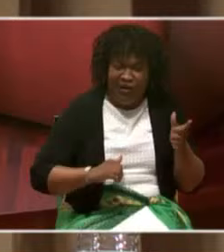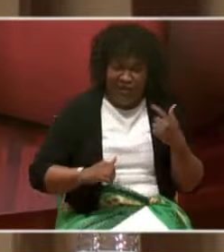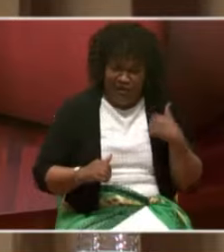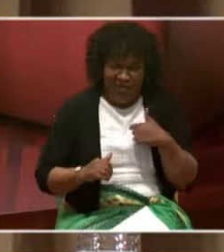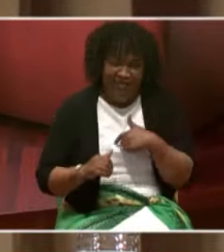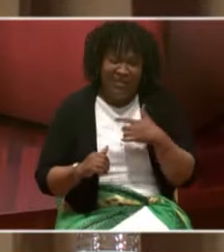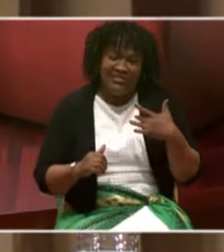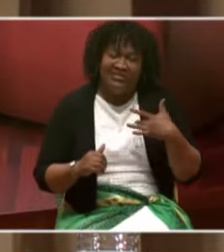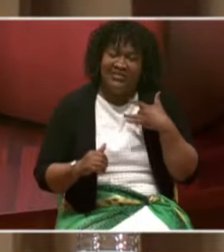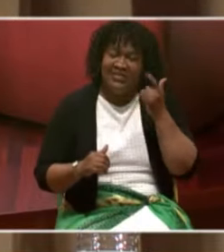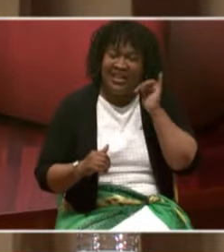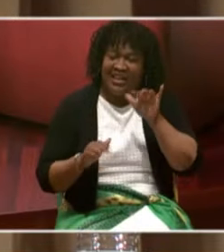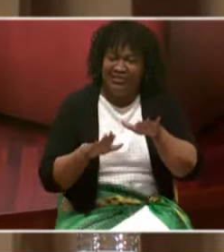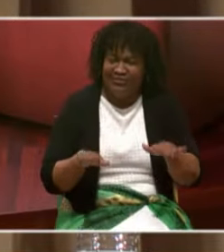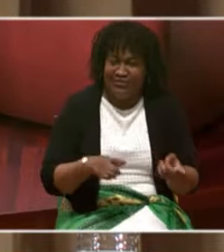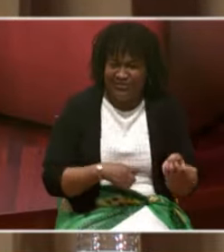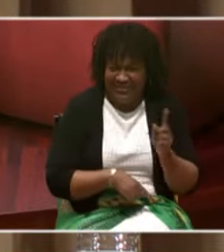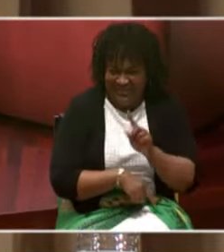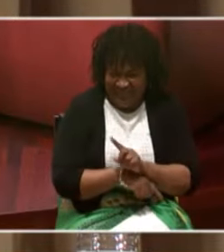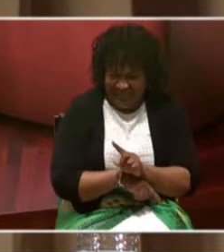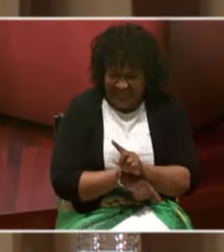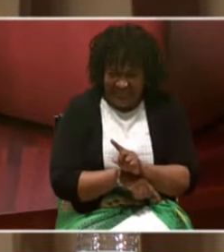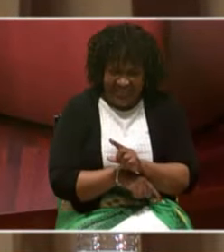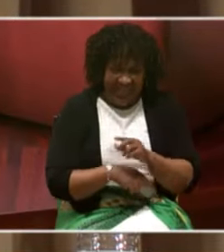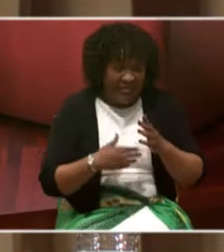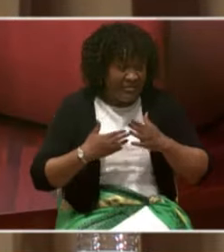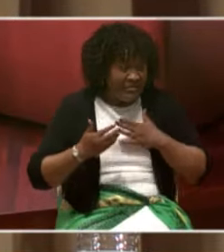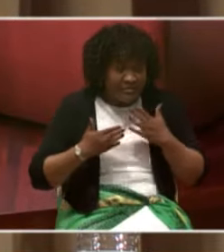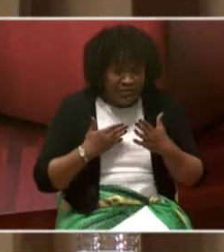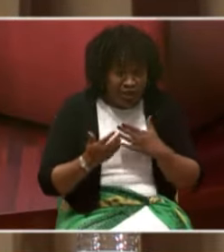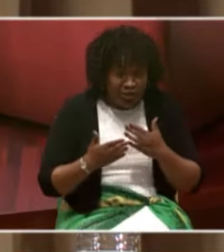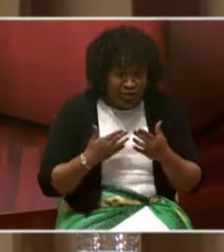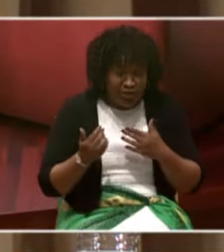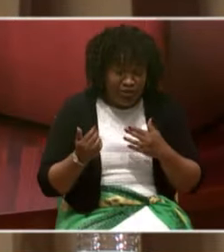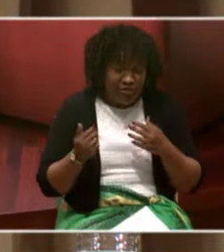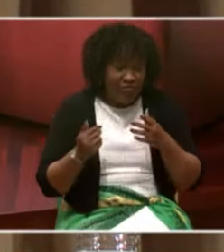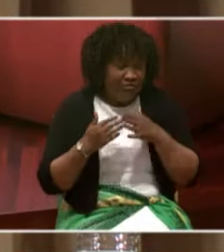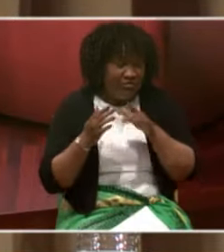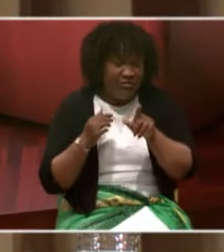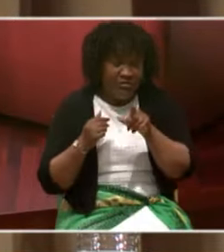in what you were doing? When did it test your resolve?